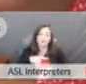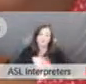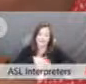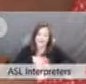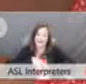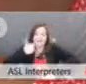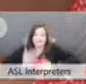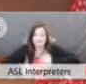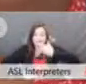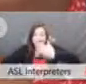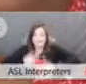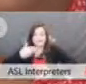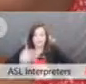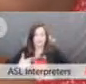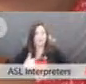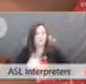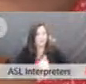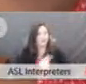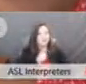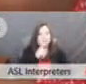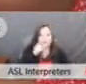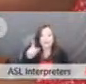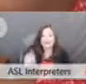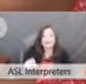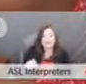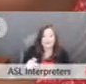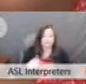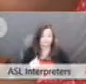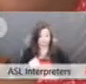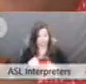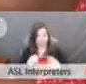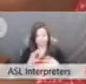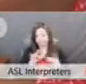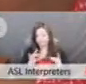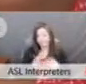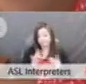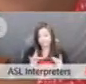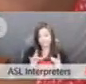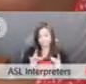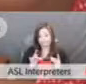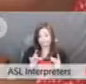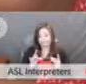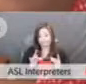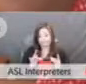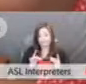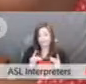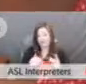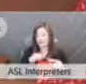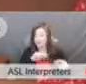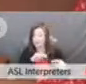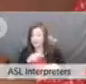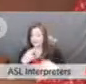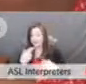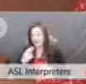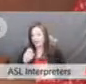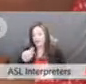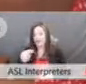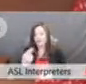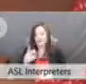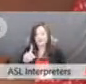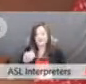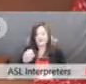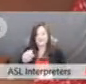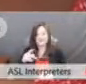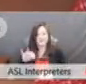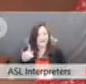we need to really, I mentioned that I'm all about health disparities and looking into that and figuring out ways to make